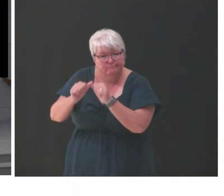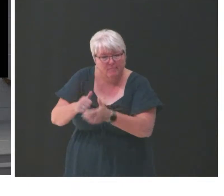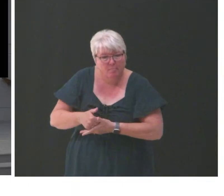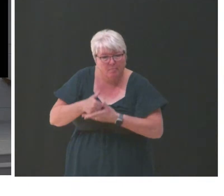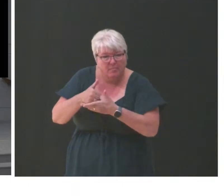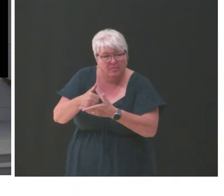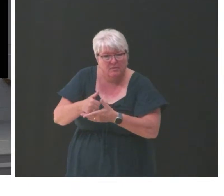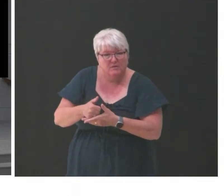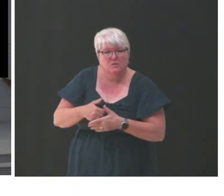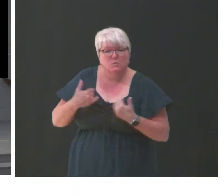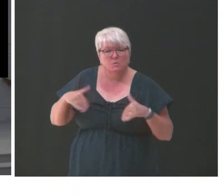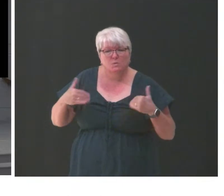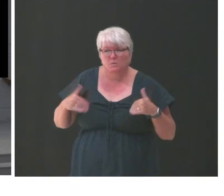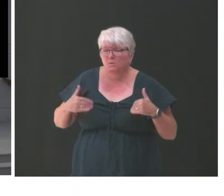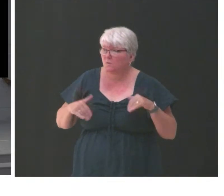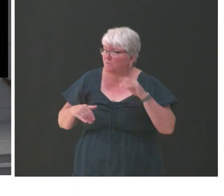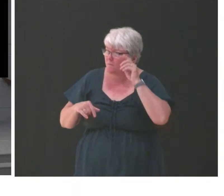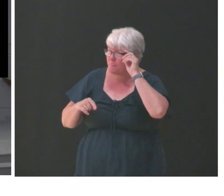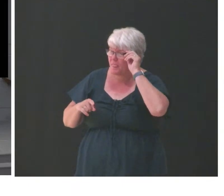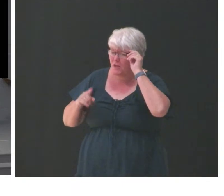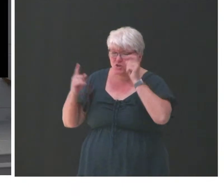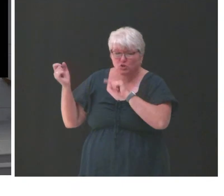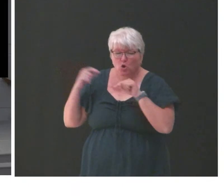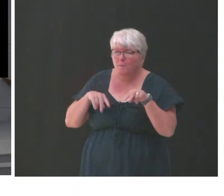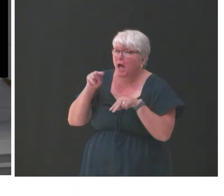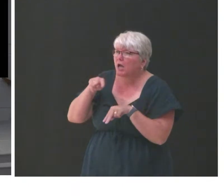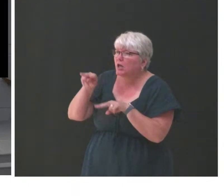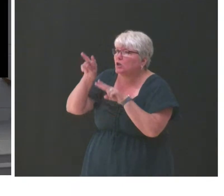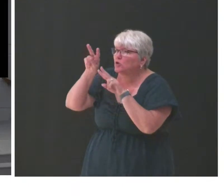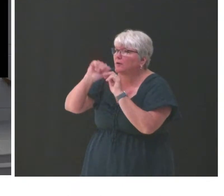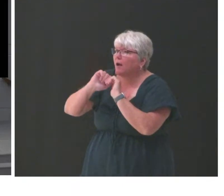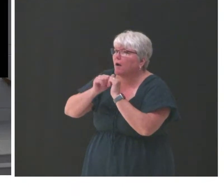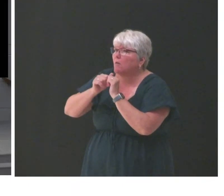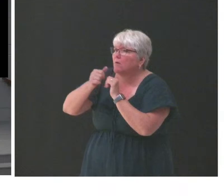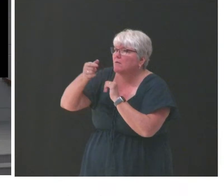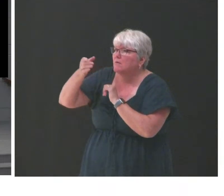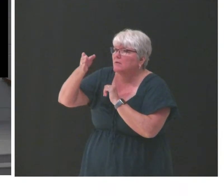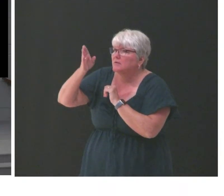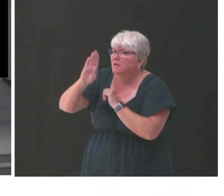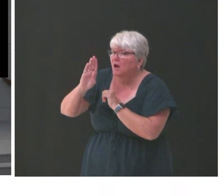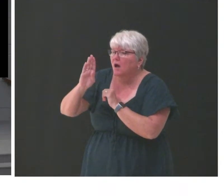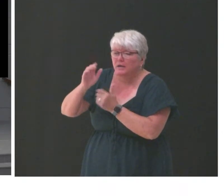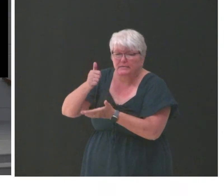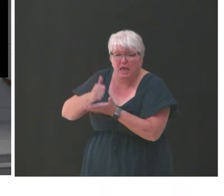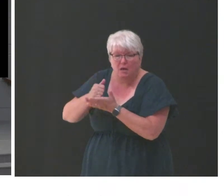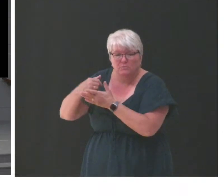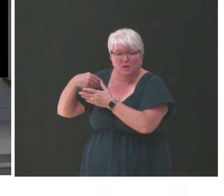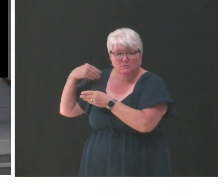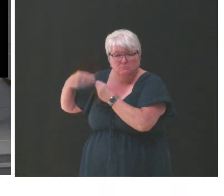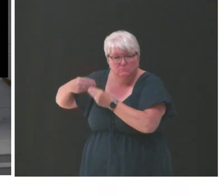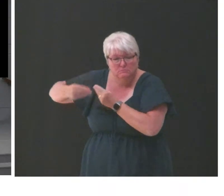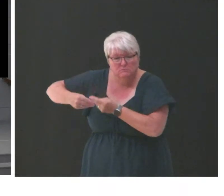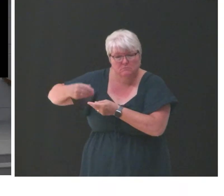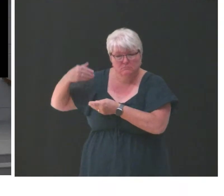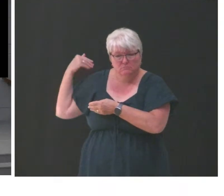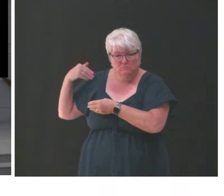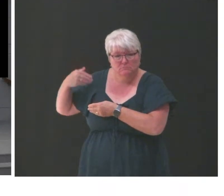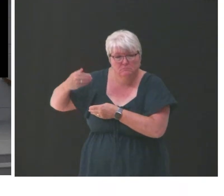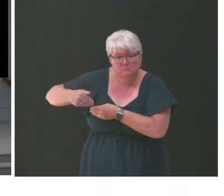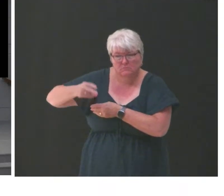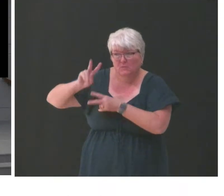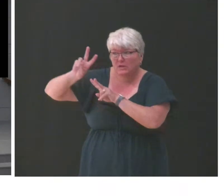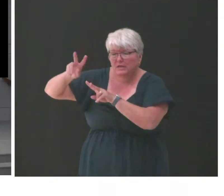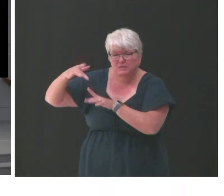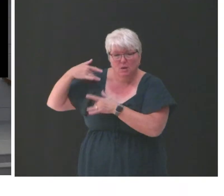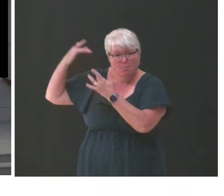if you can hit that down just a little bit. To go back and look at the ways that God has carried us. To go back and look at His